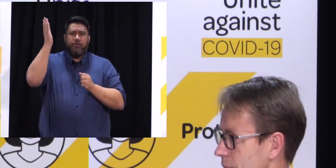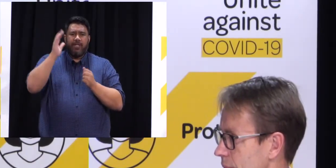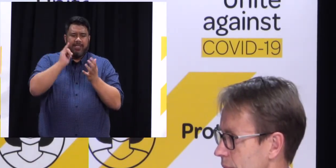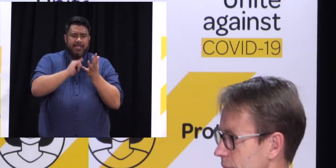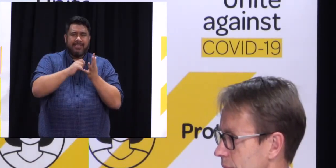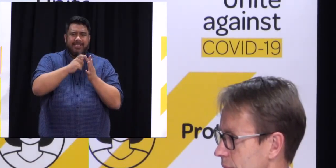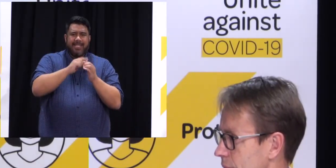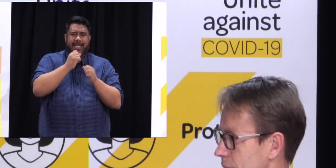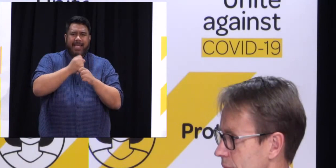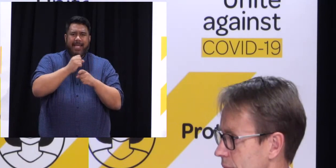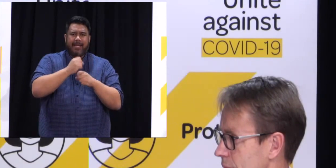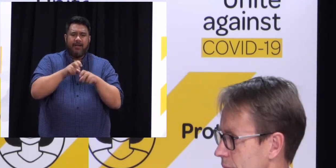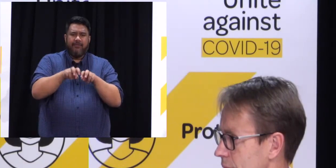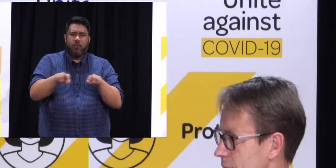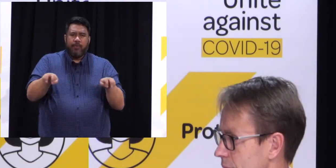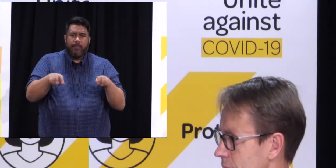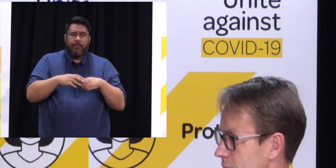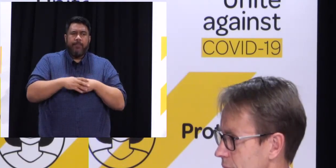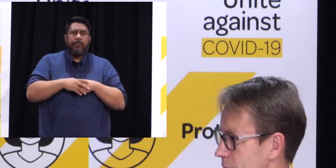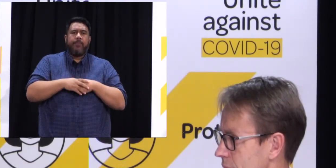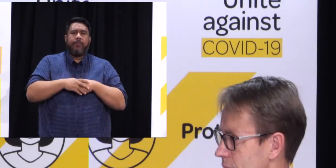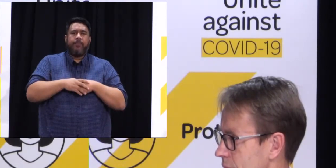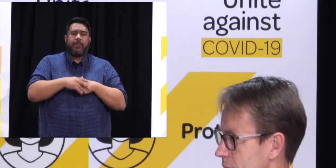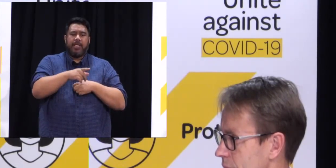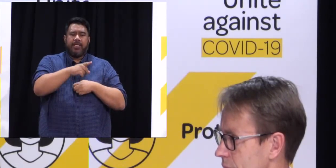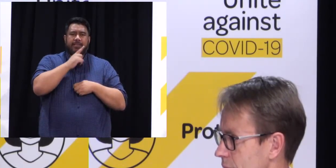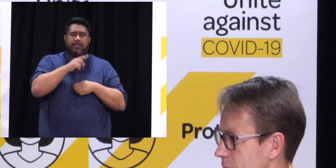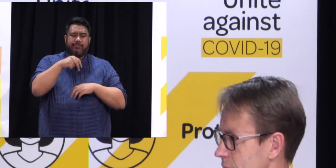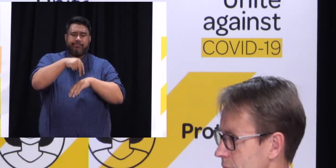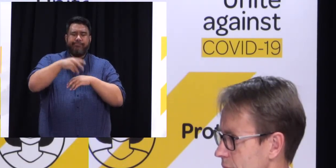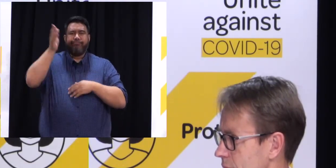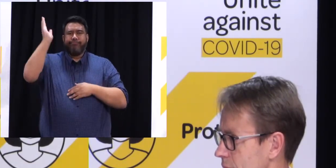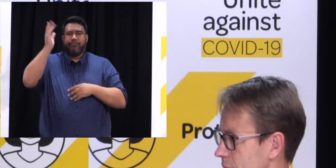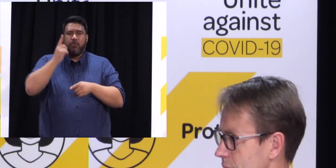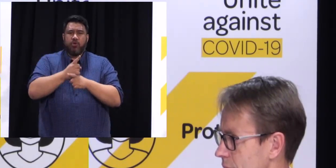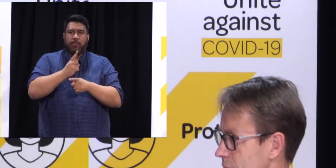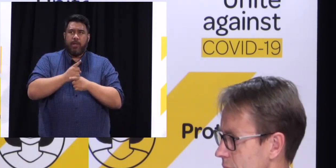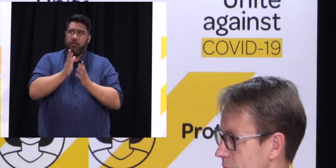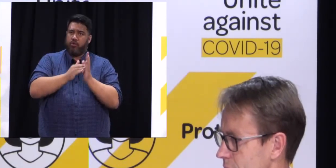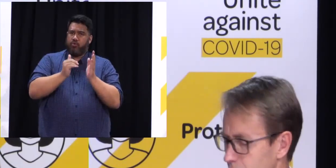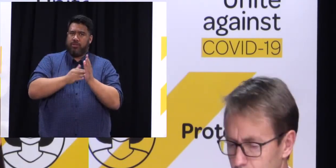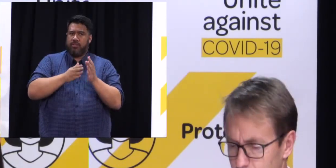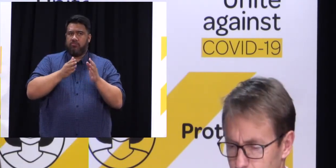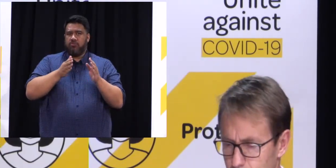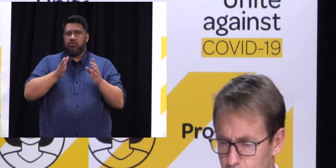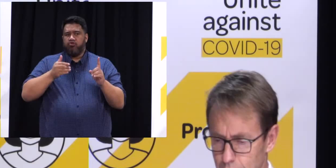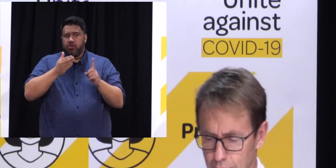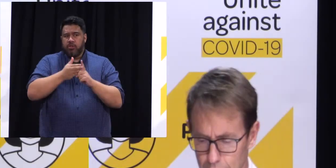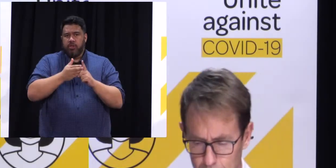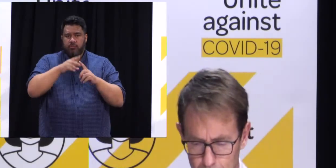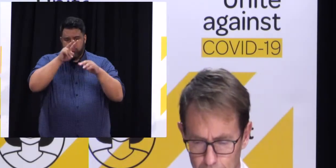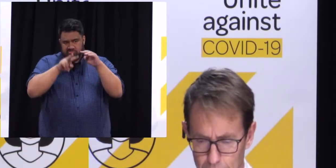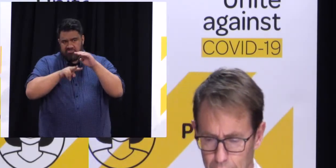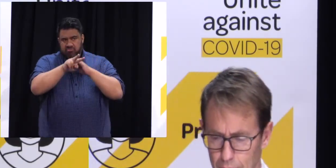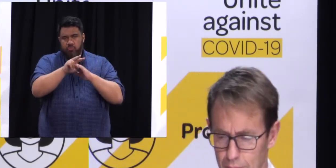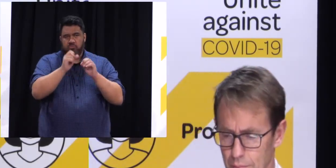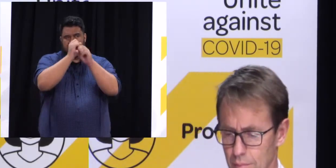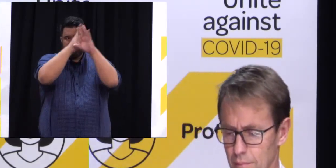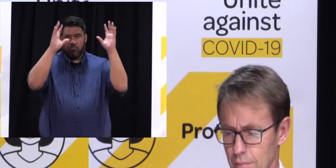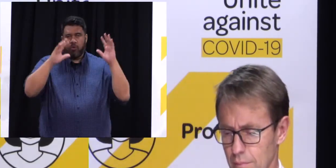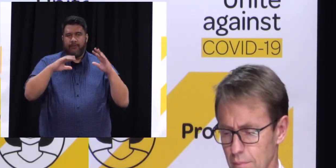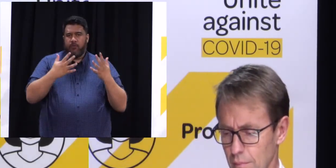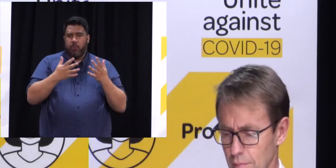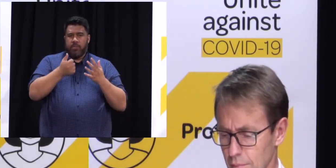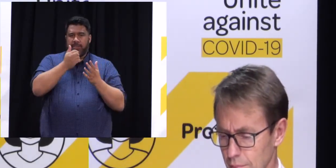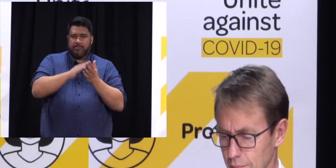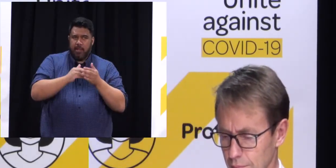advice based on what Delta was showing us about what our strategy might look like in the next, beyond the next